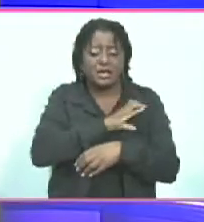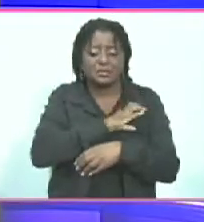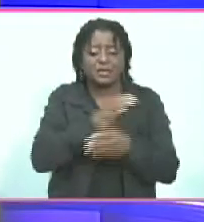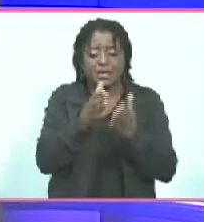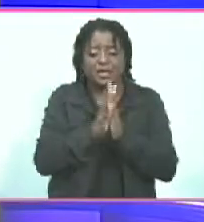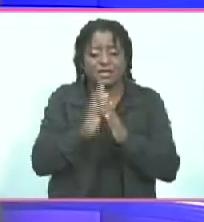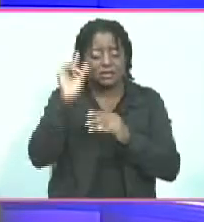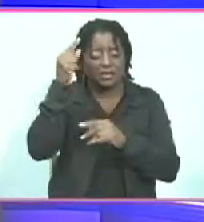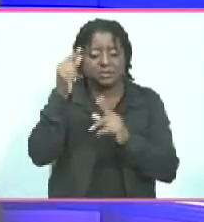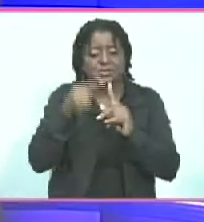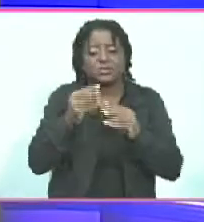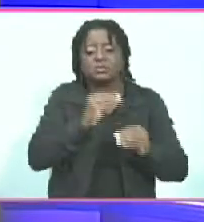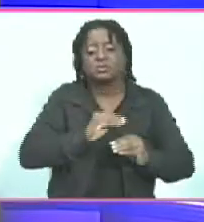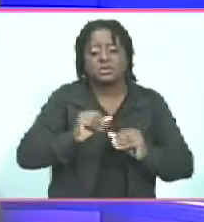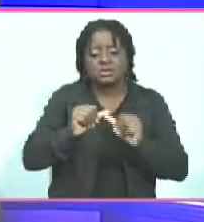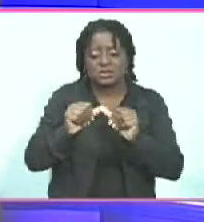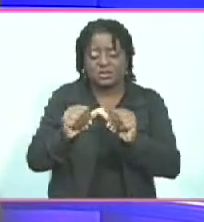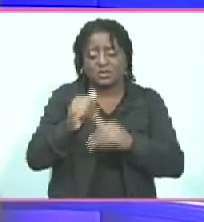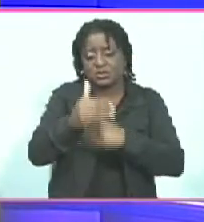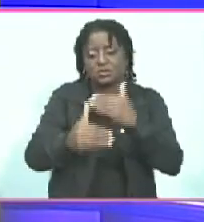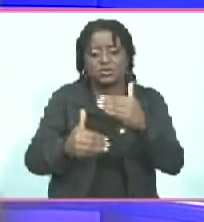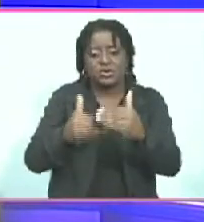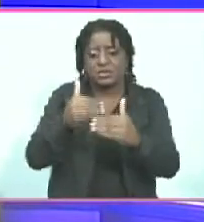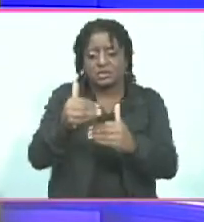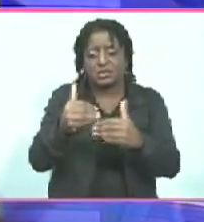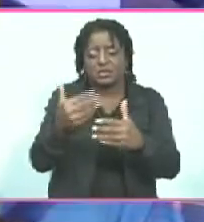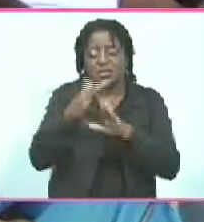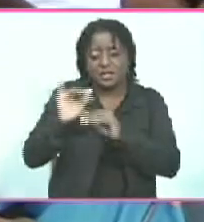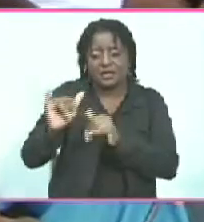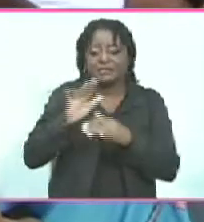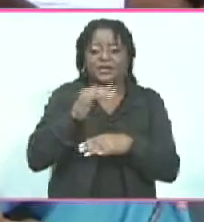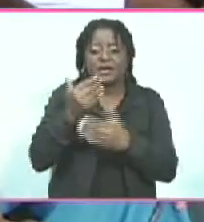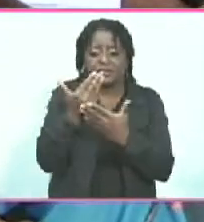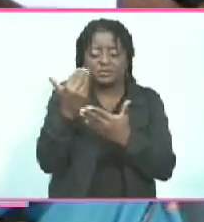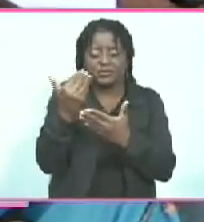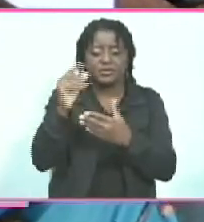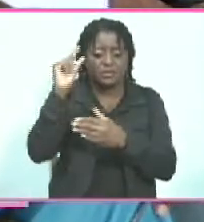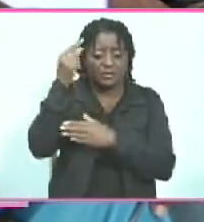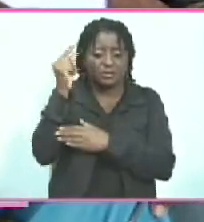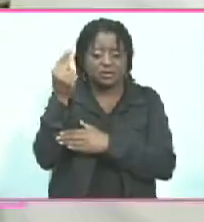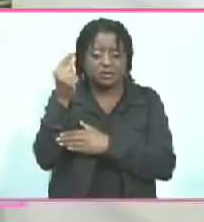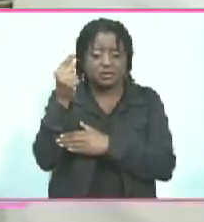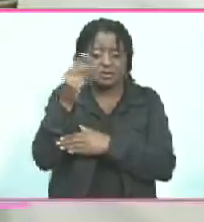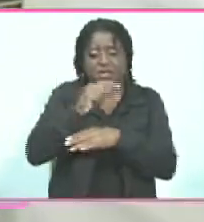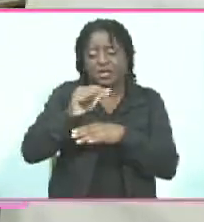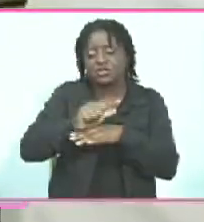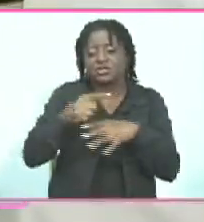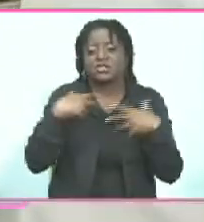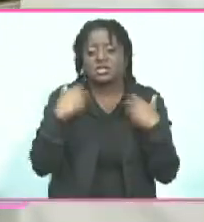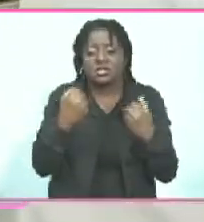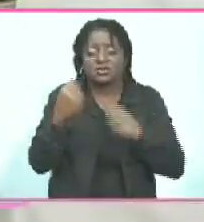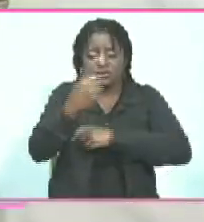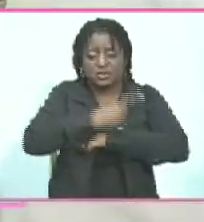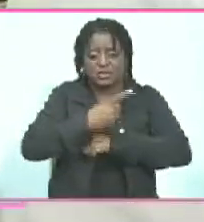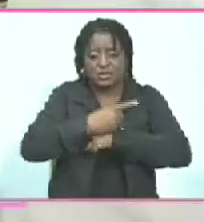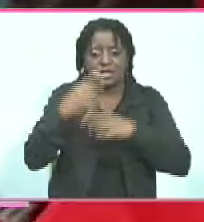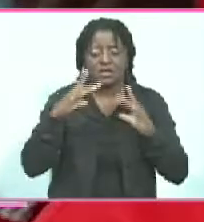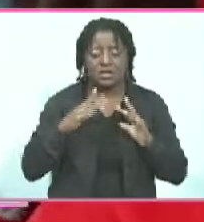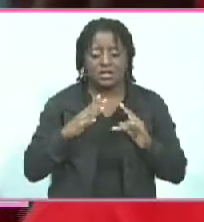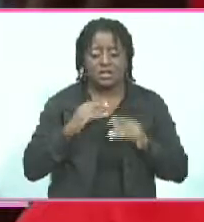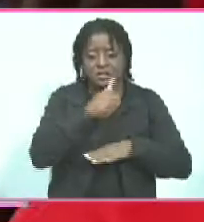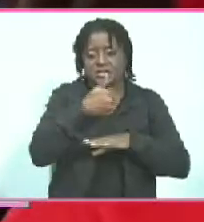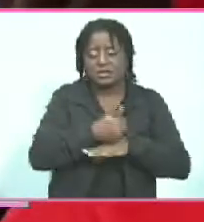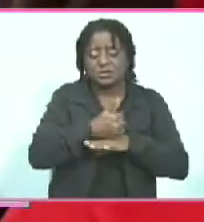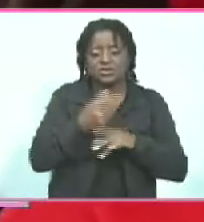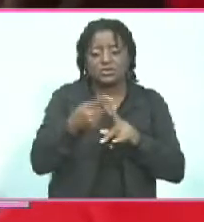the previous administration. Clint Watson reports. The National Heroes Day holiday has been established to honor and remember the legacy of leaders, movers,